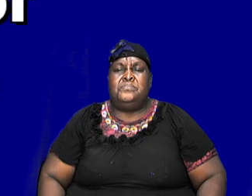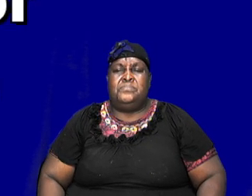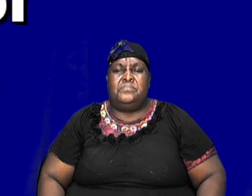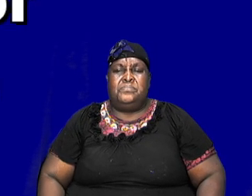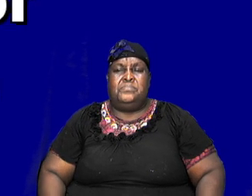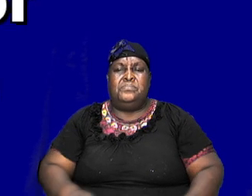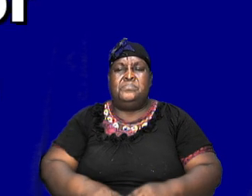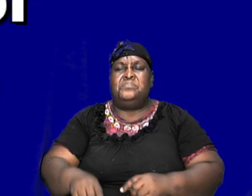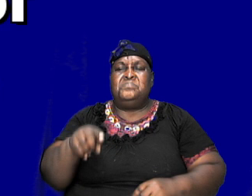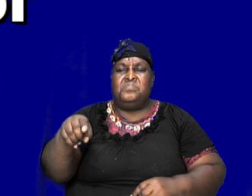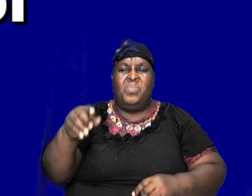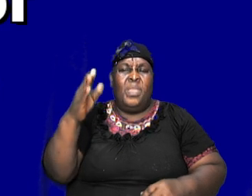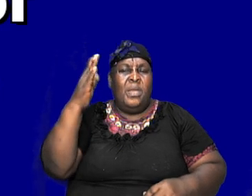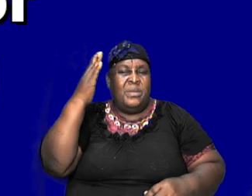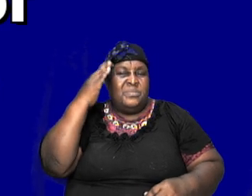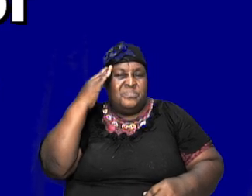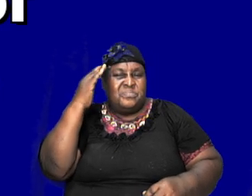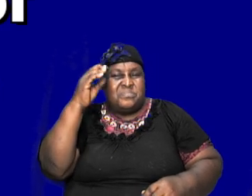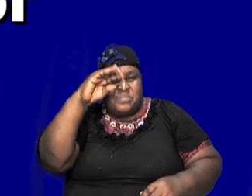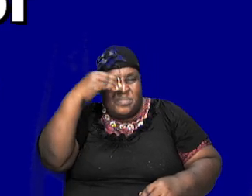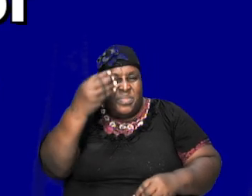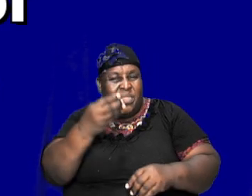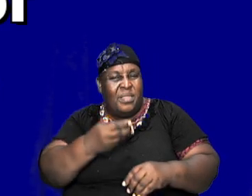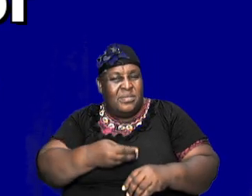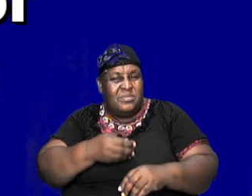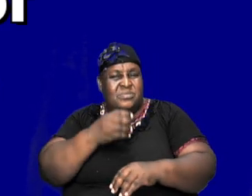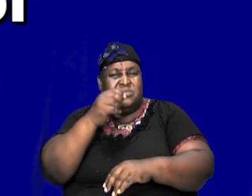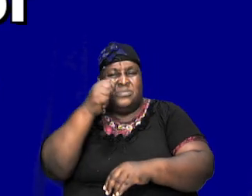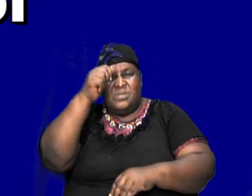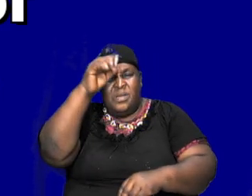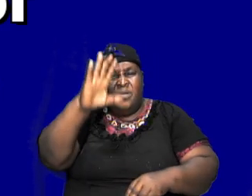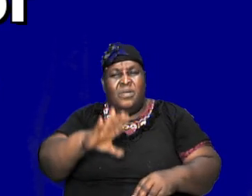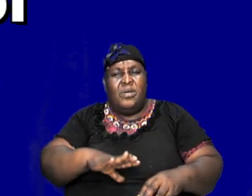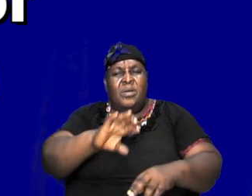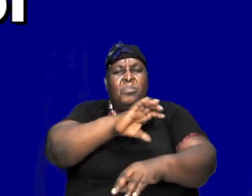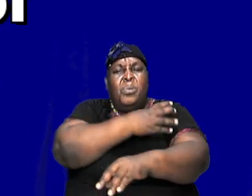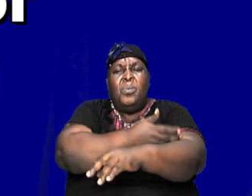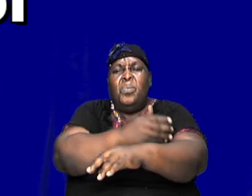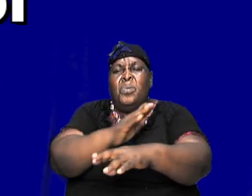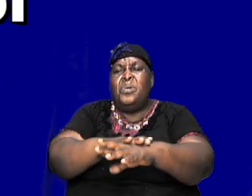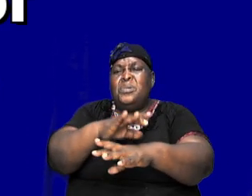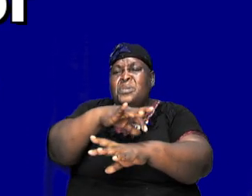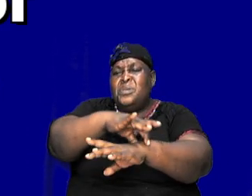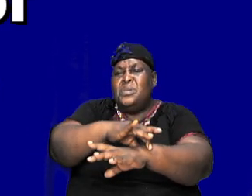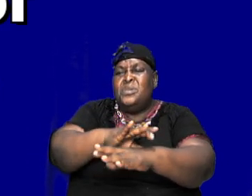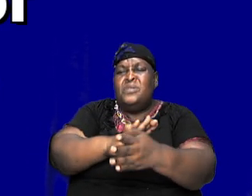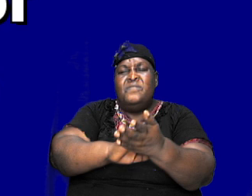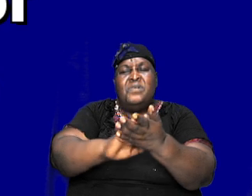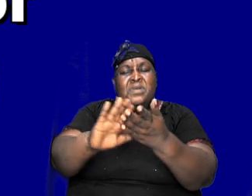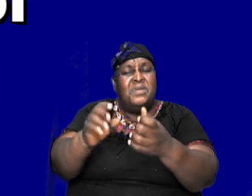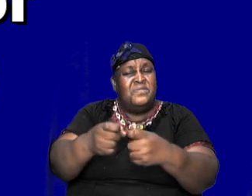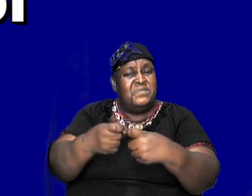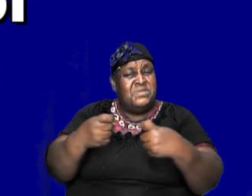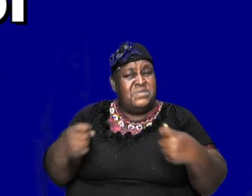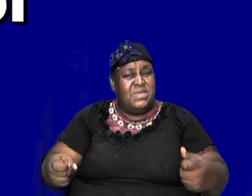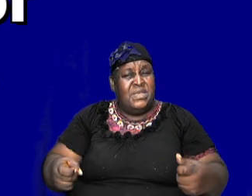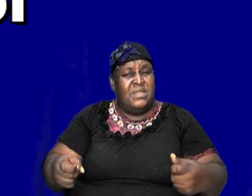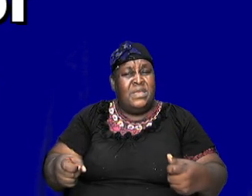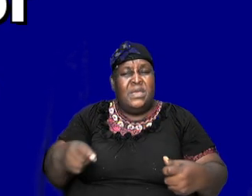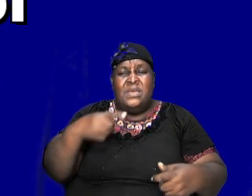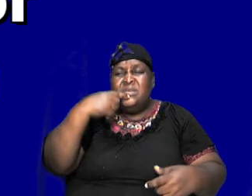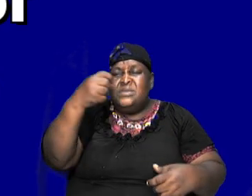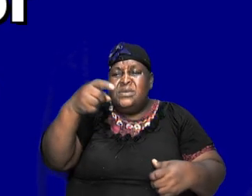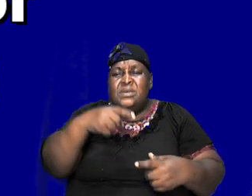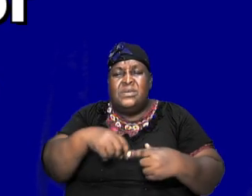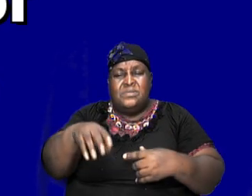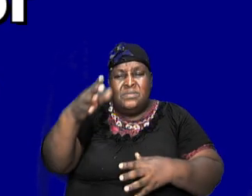But that he may know that the Son of Man has power on earth to forgive sin, he said to the